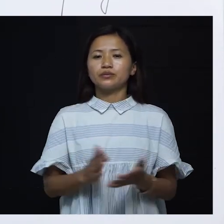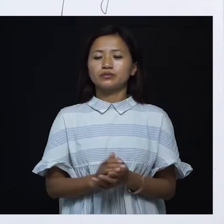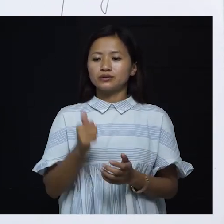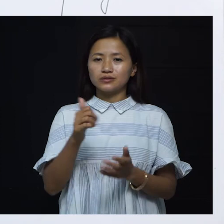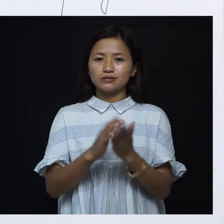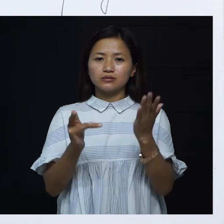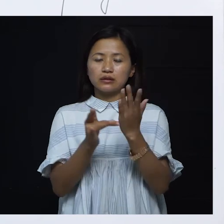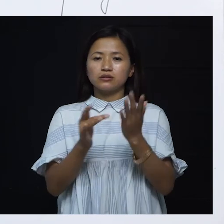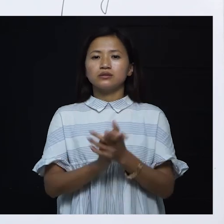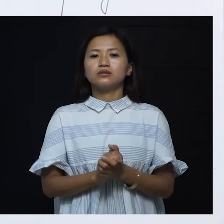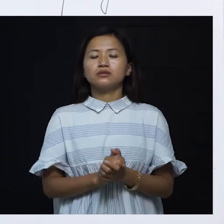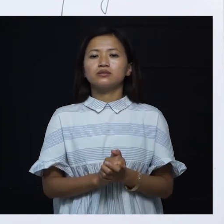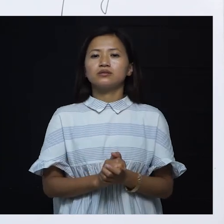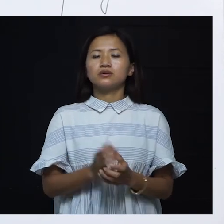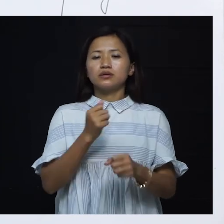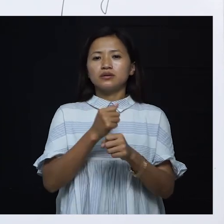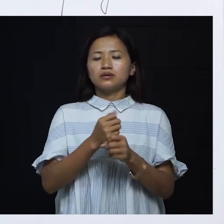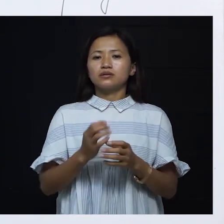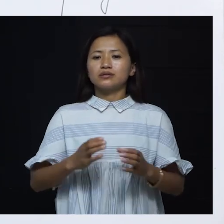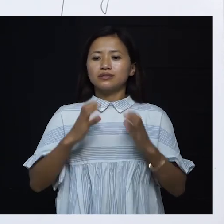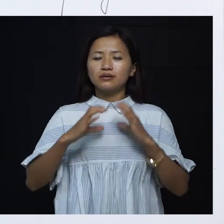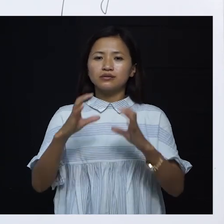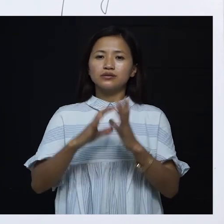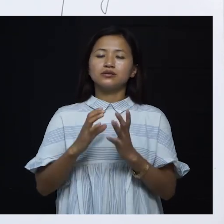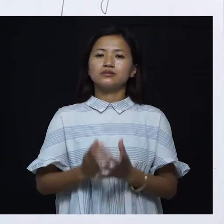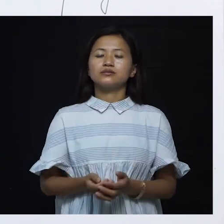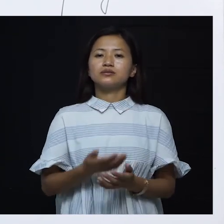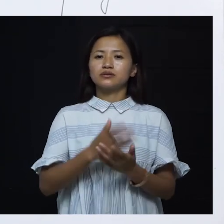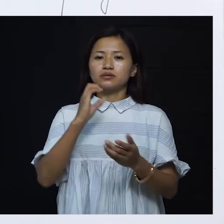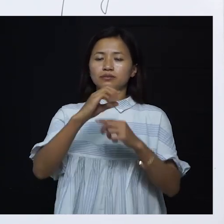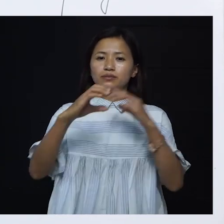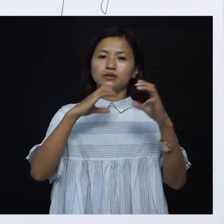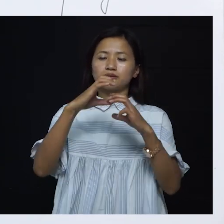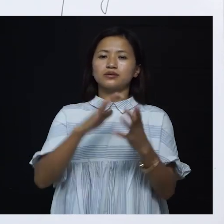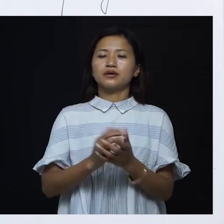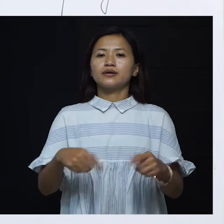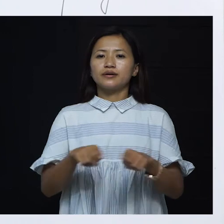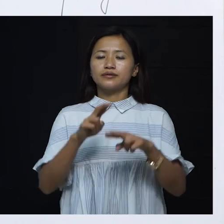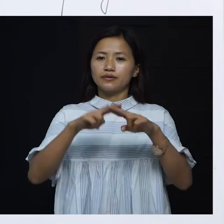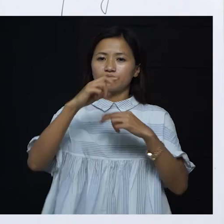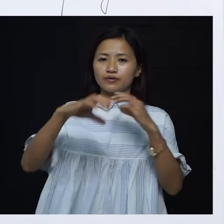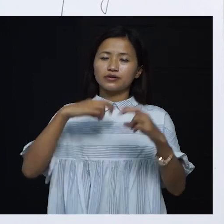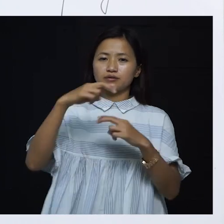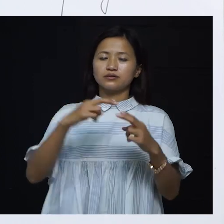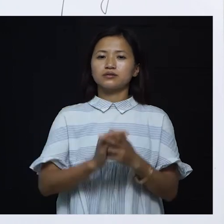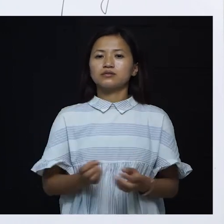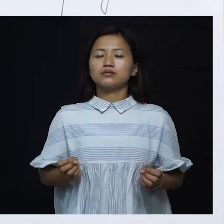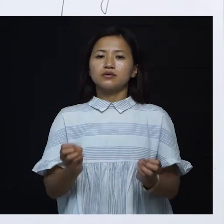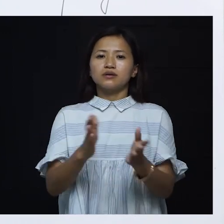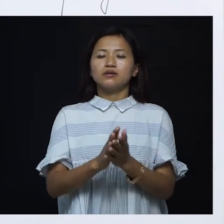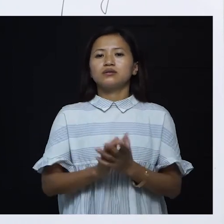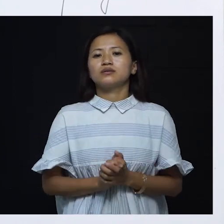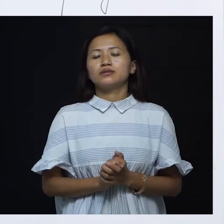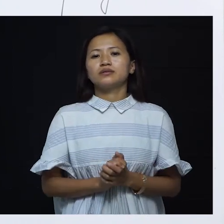good technologies. And the government is also encouraging those companies and factories to start up